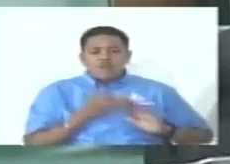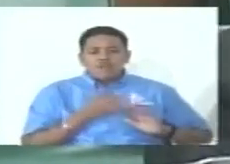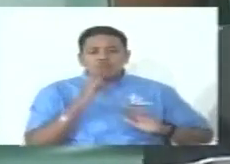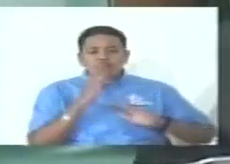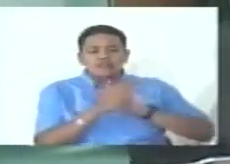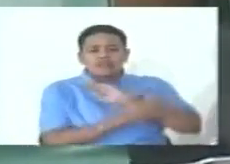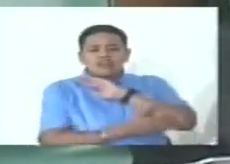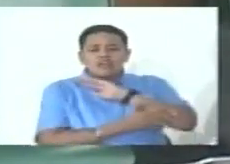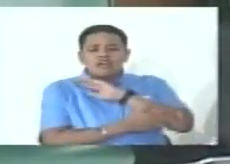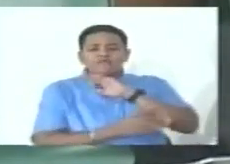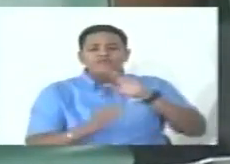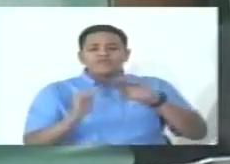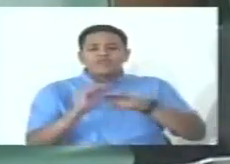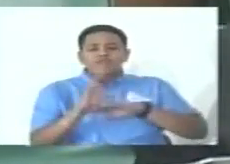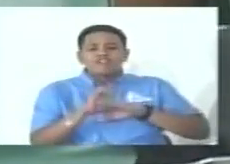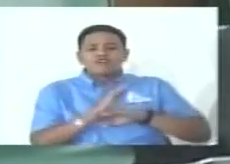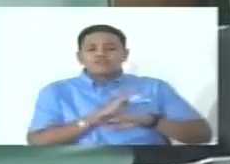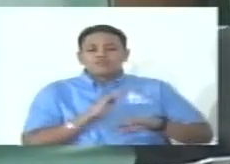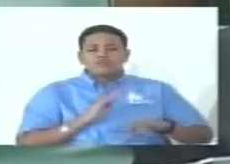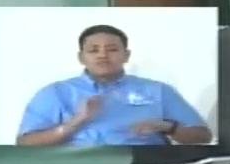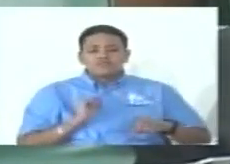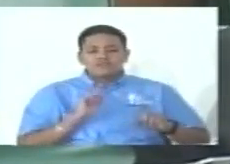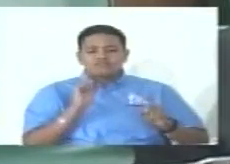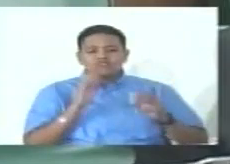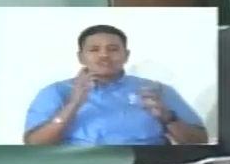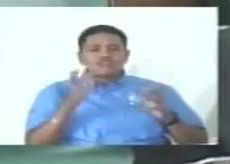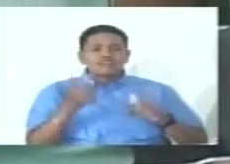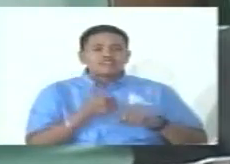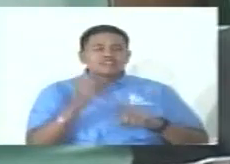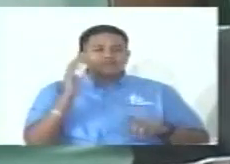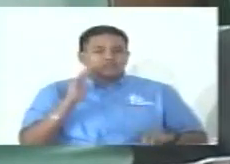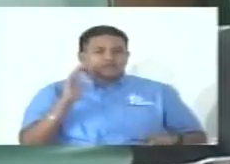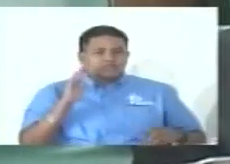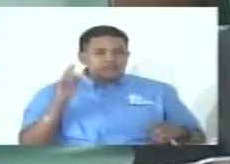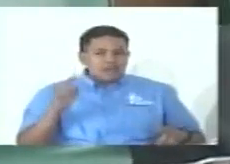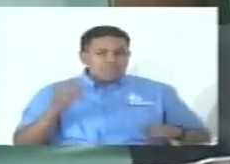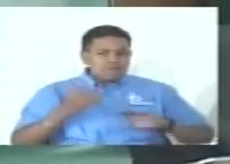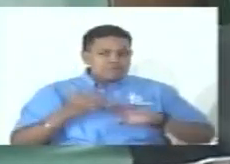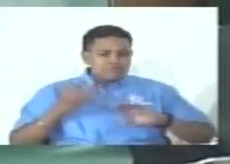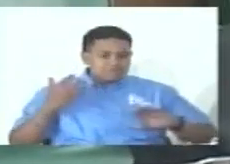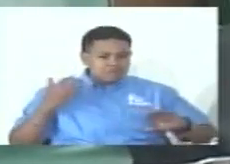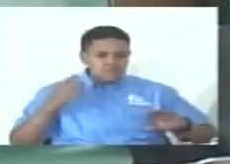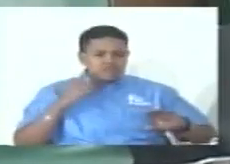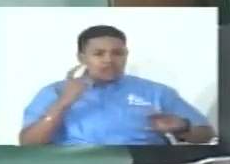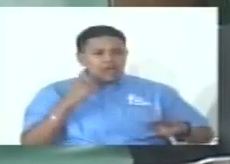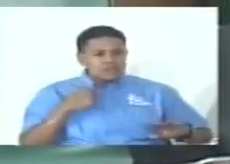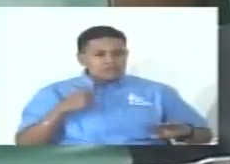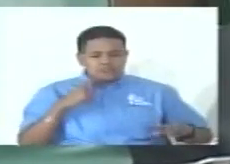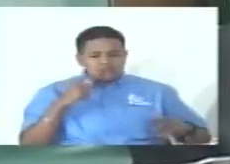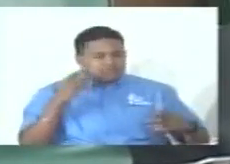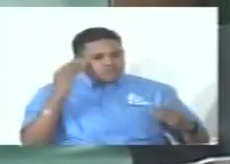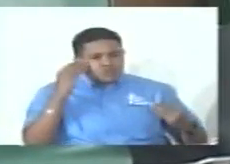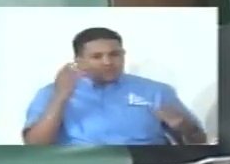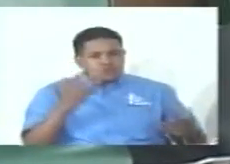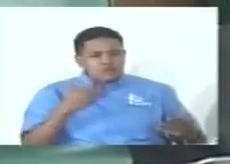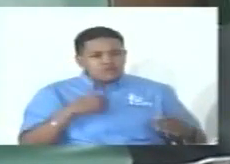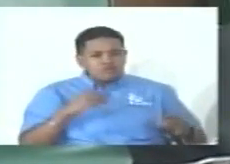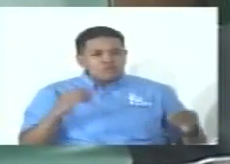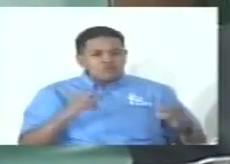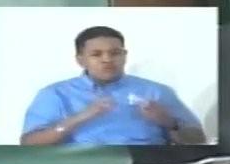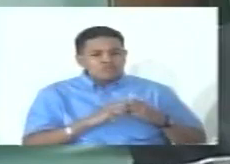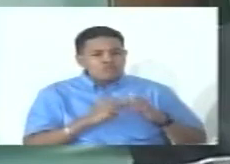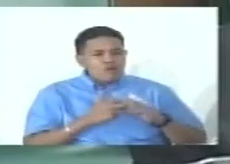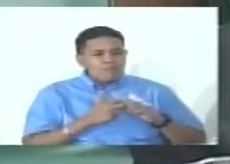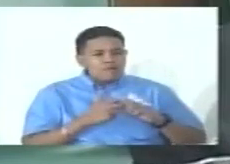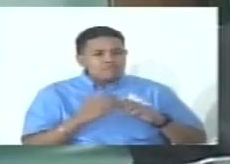National Advisory Board, because I had been serving there previously. And she asked me, and I told her I had no problem, and I